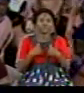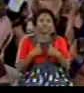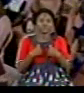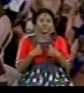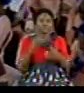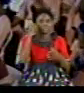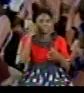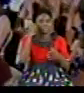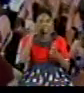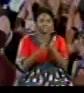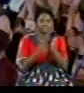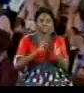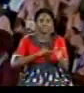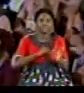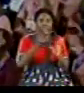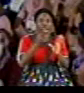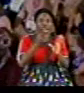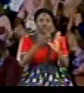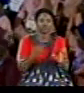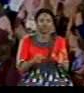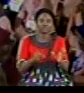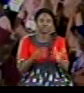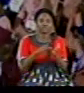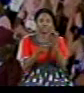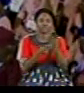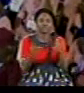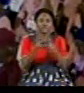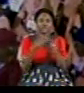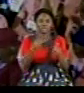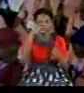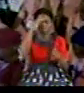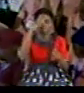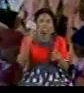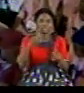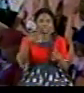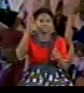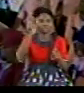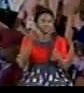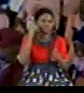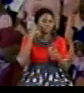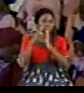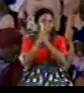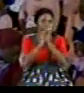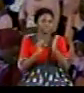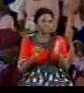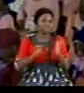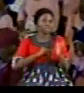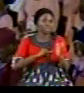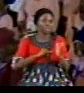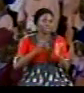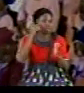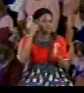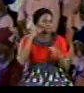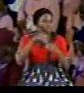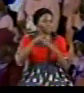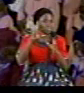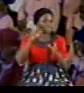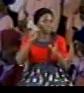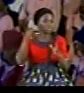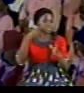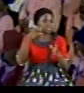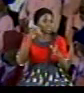the crusade as the man of God was praying. I was in labor. The